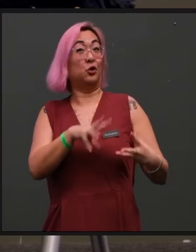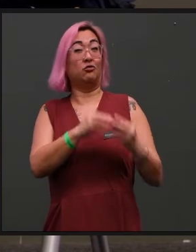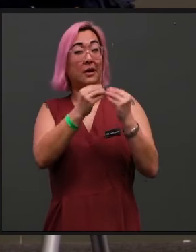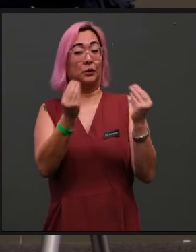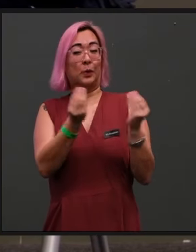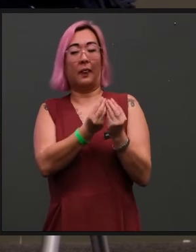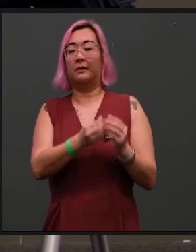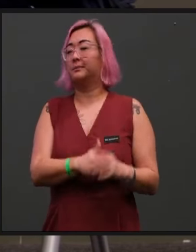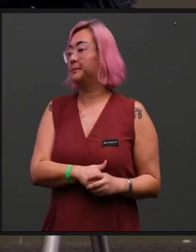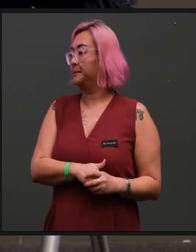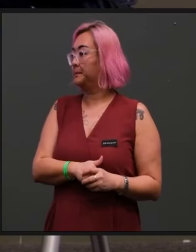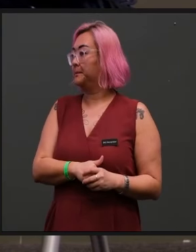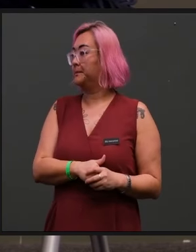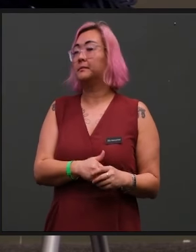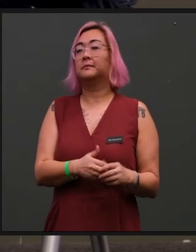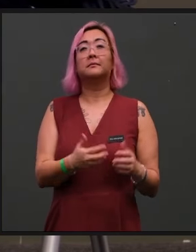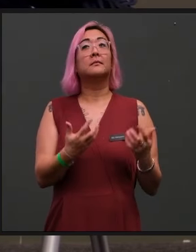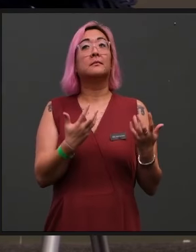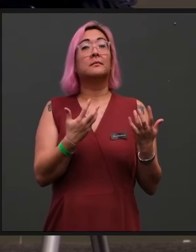And so